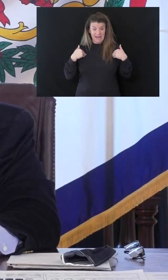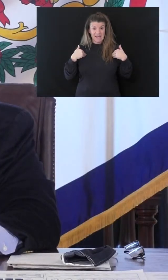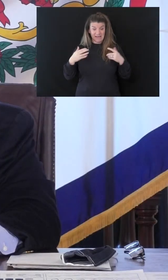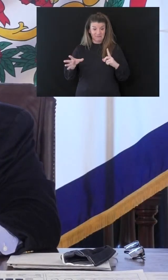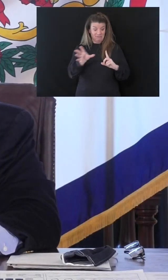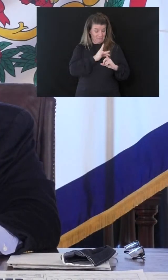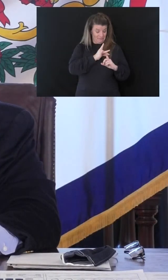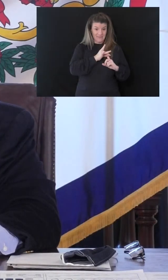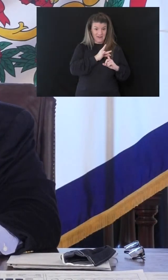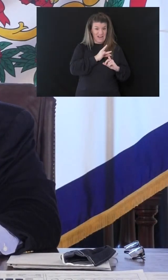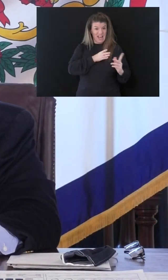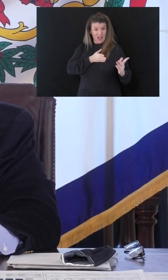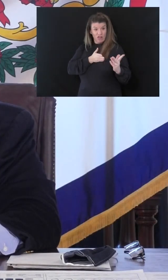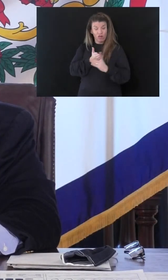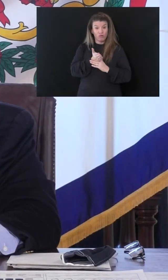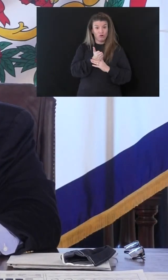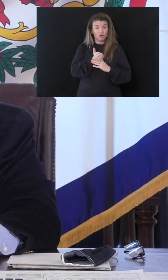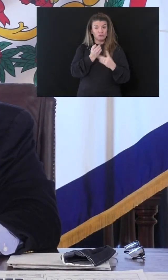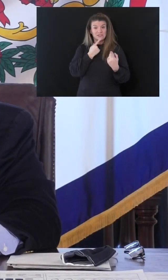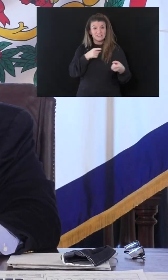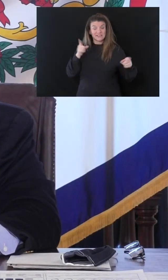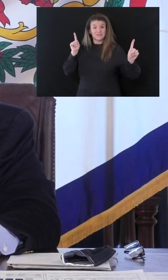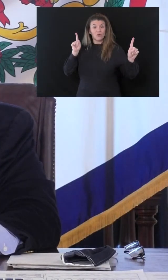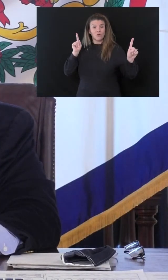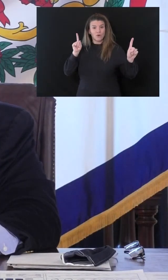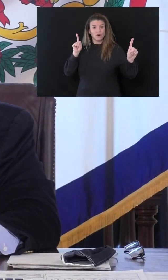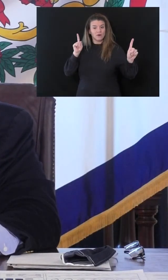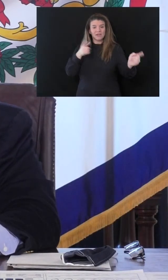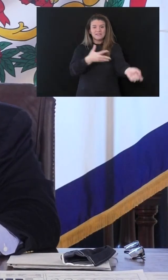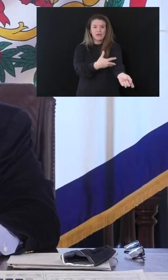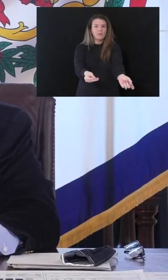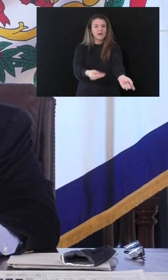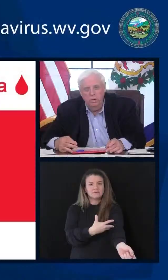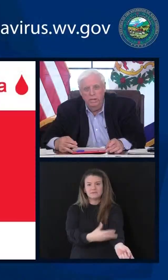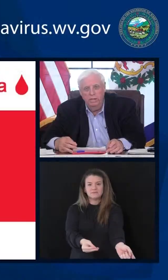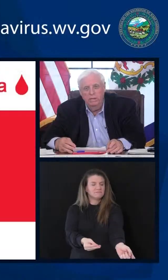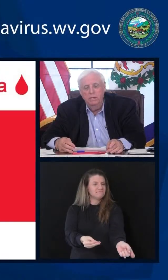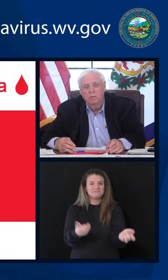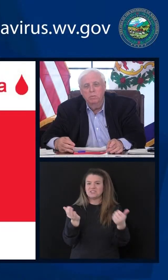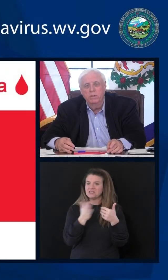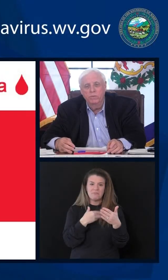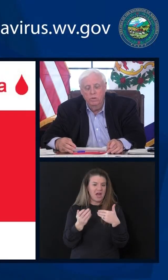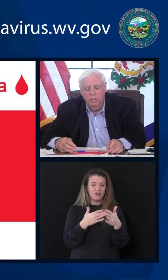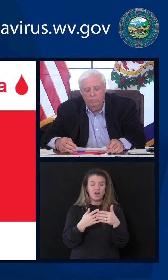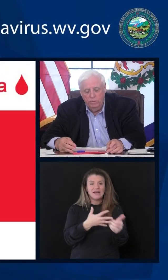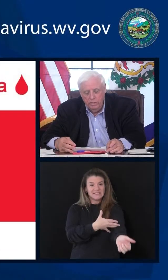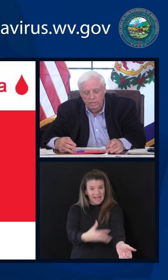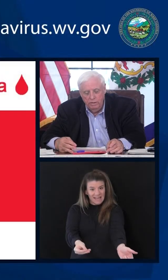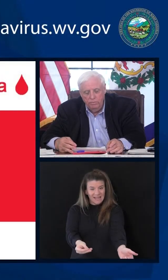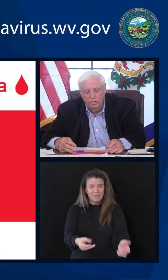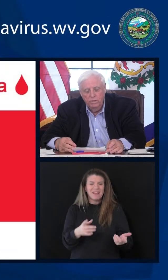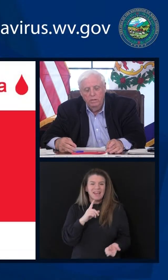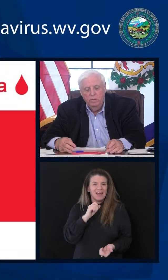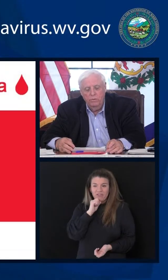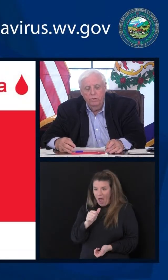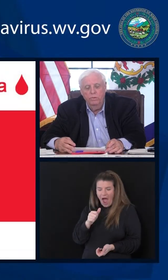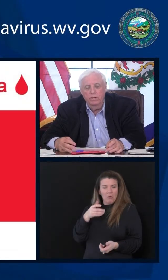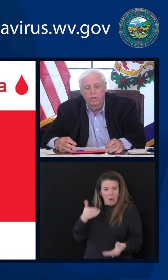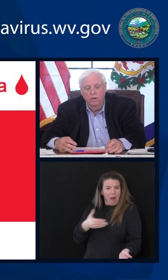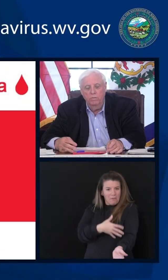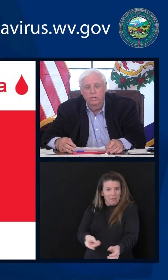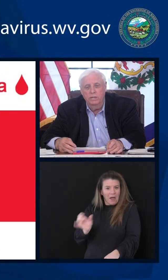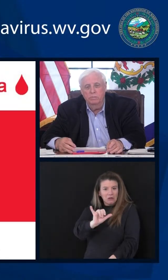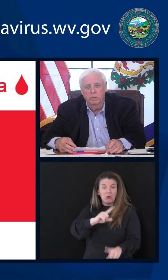you've lived through the COVID situation, we'll take your blood anyway. But if you have lived through